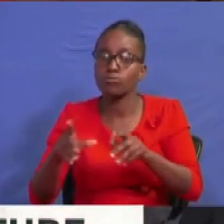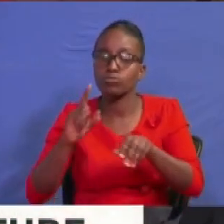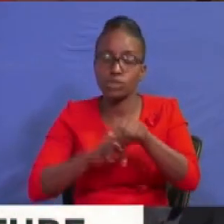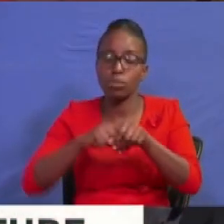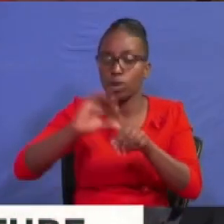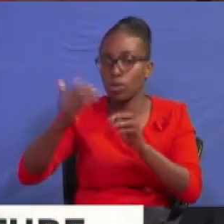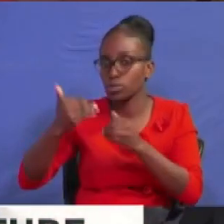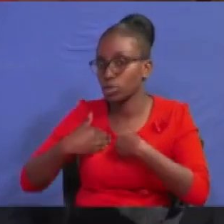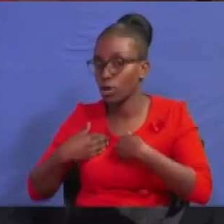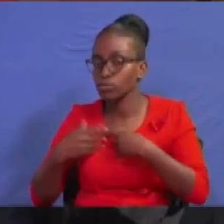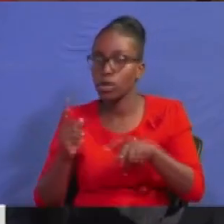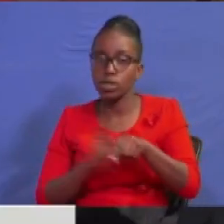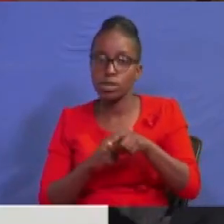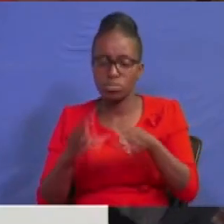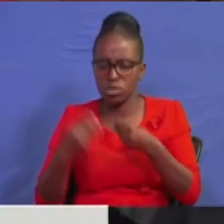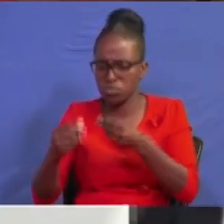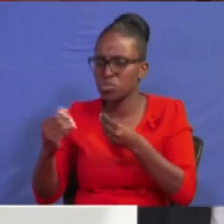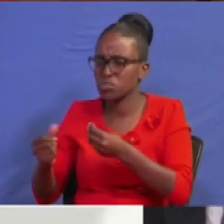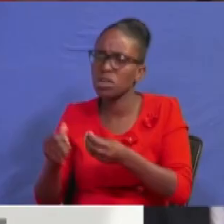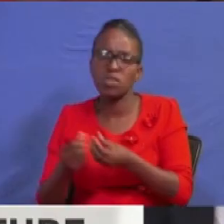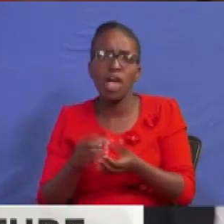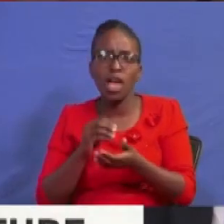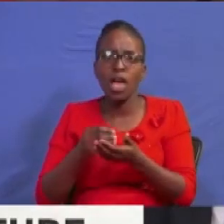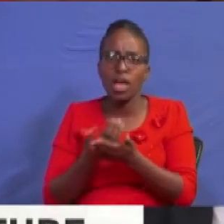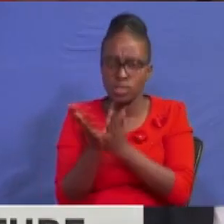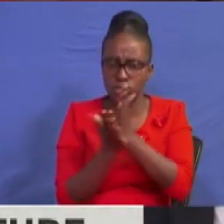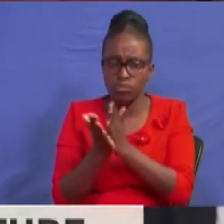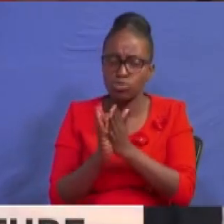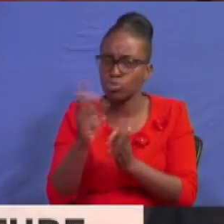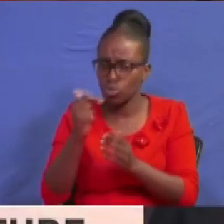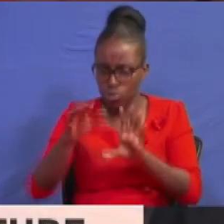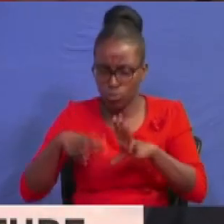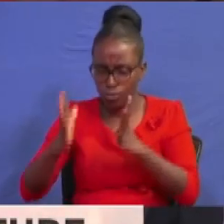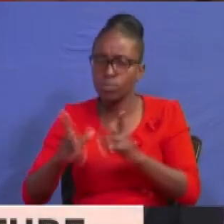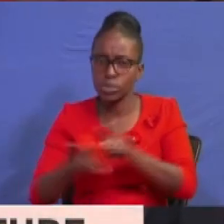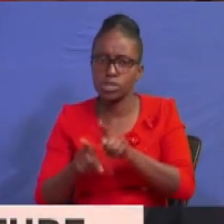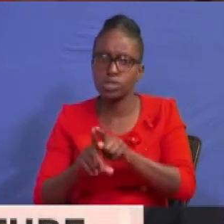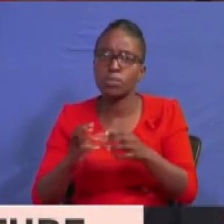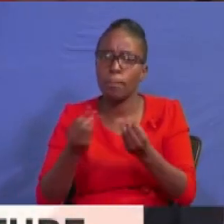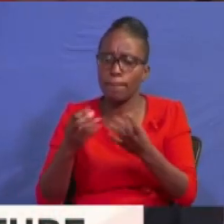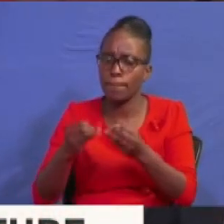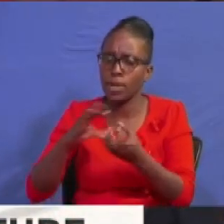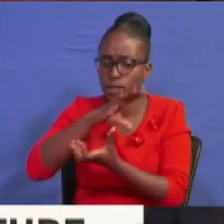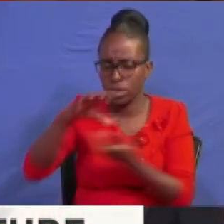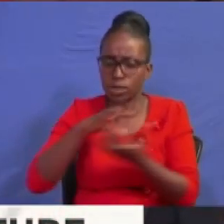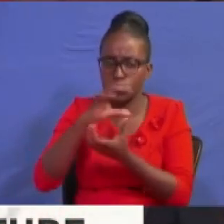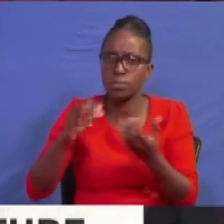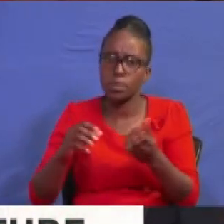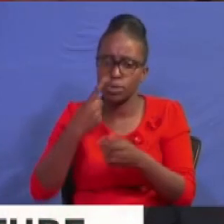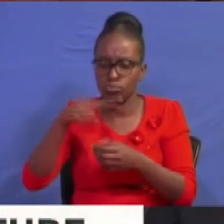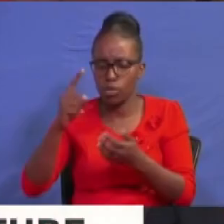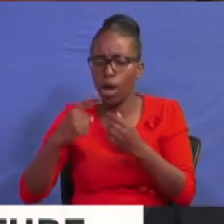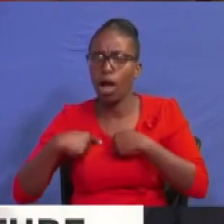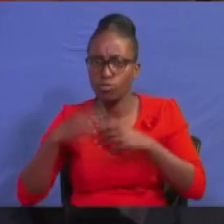provide extension services to our farmers, farming and smart climate smart agriculture